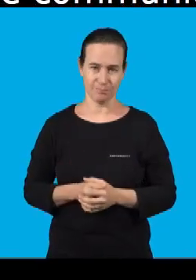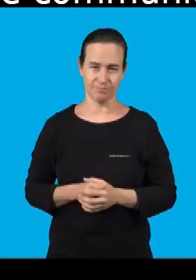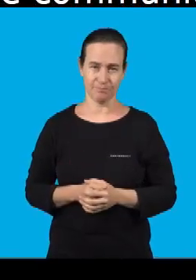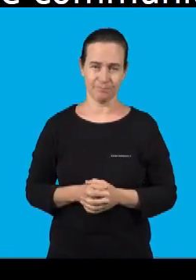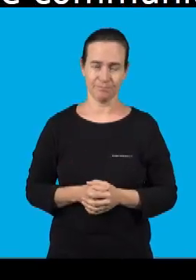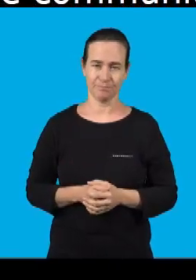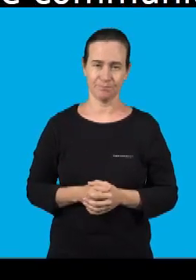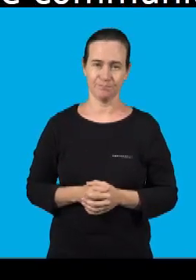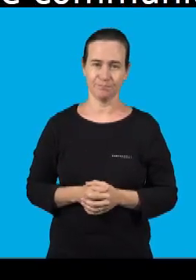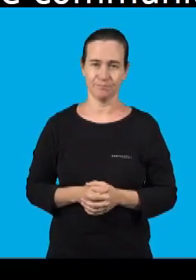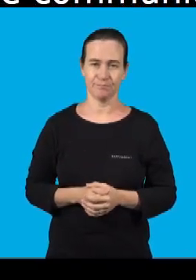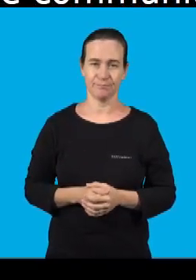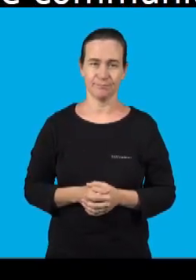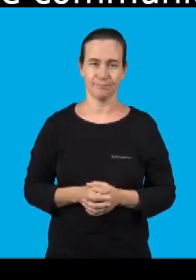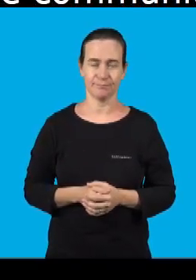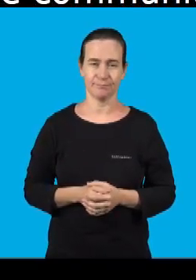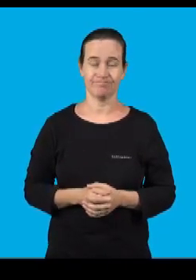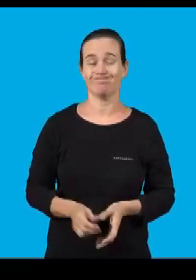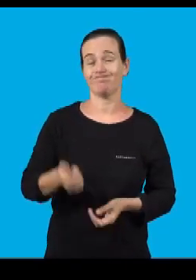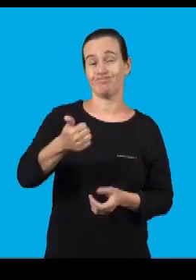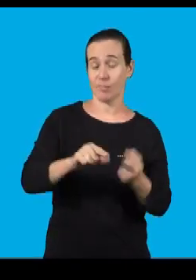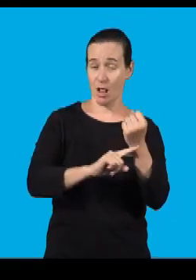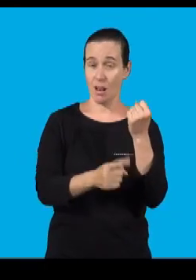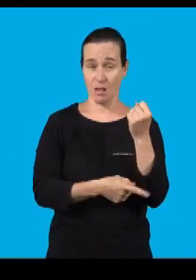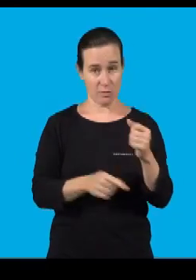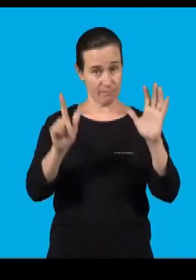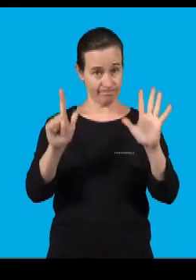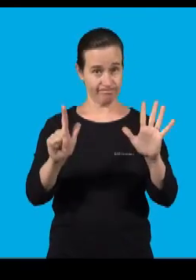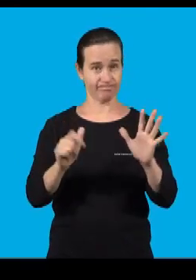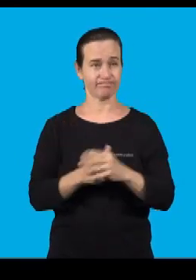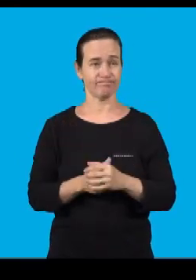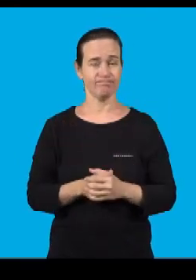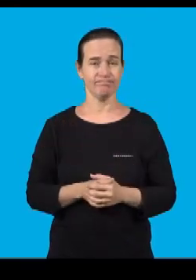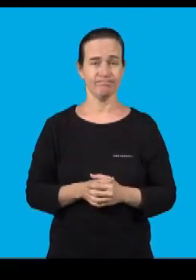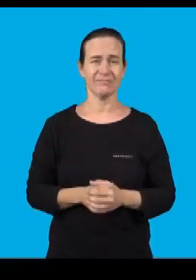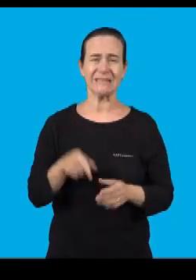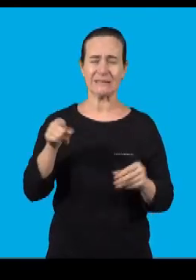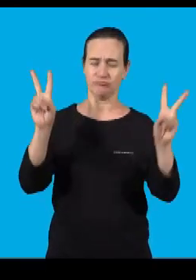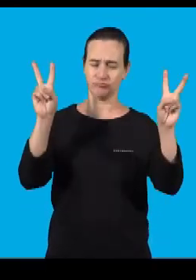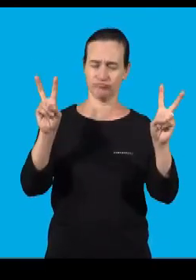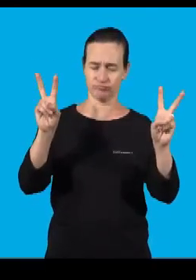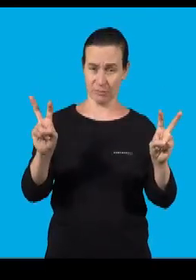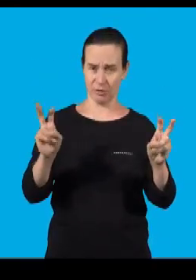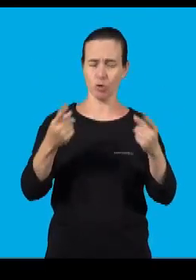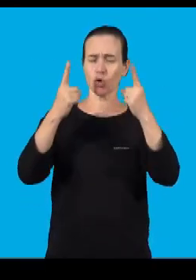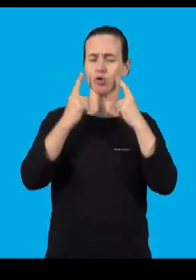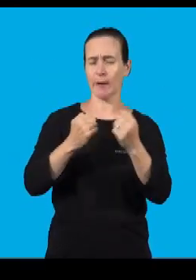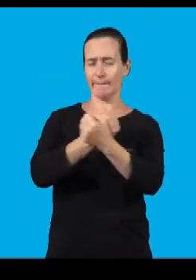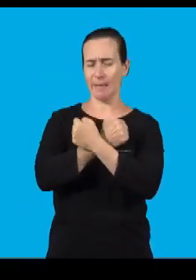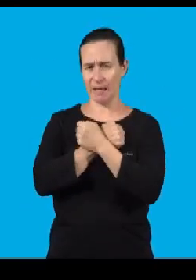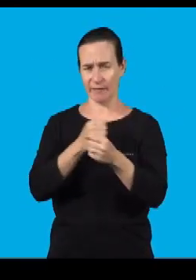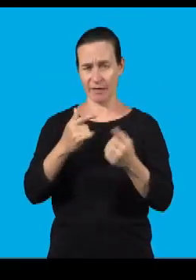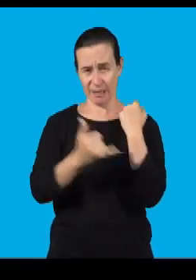been addressed? Okay, let's move on to our last question. The title, Cry the Beloved Country,